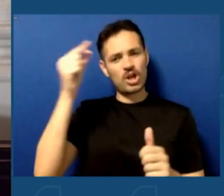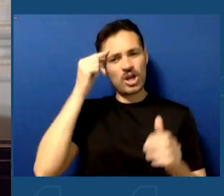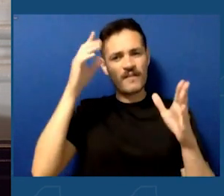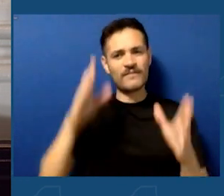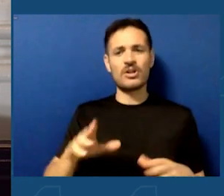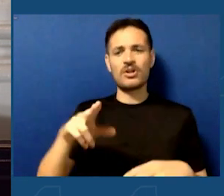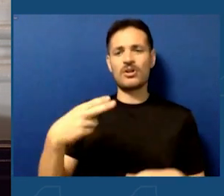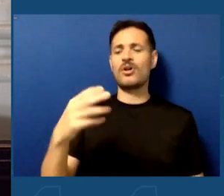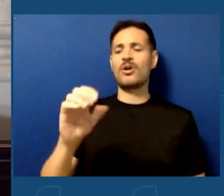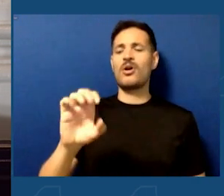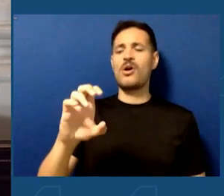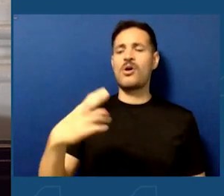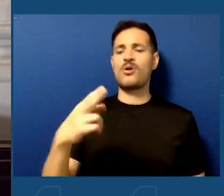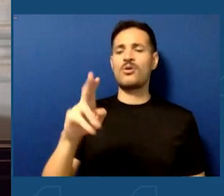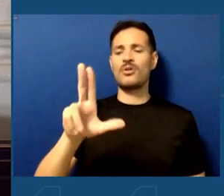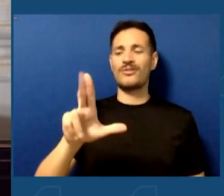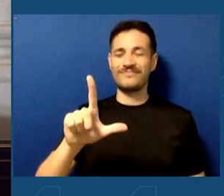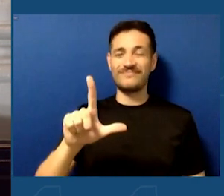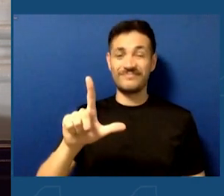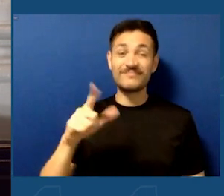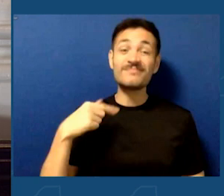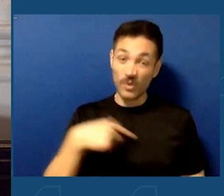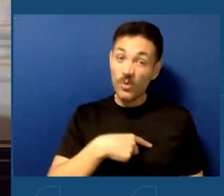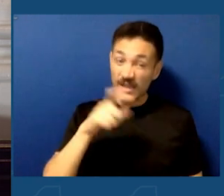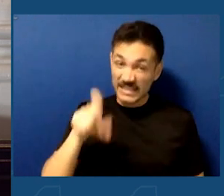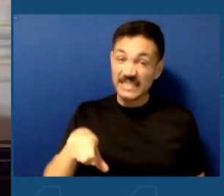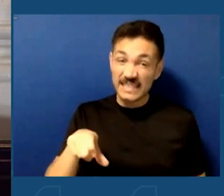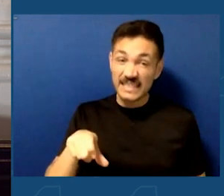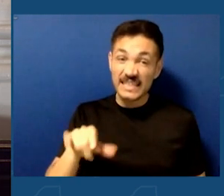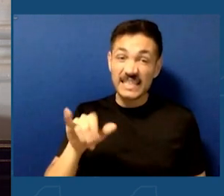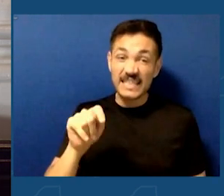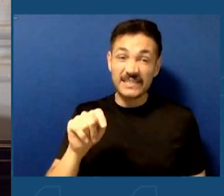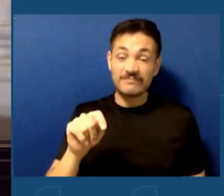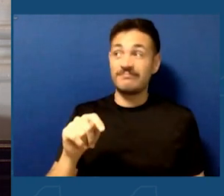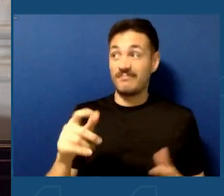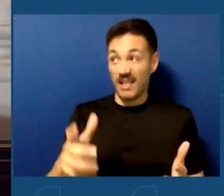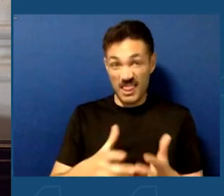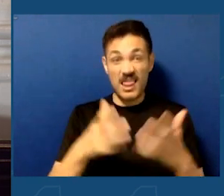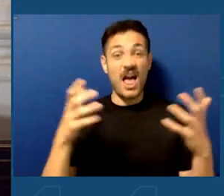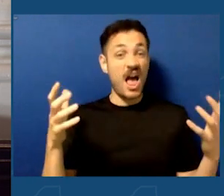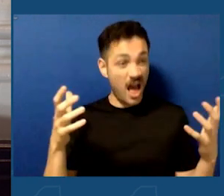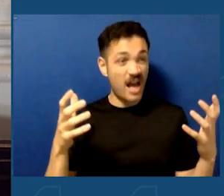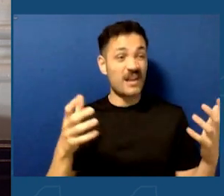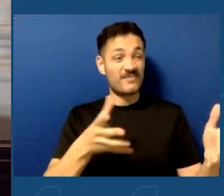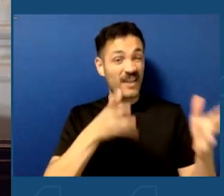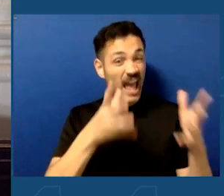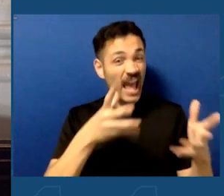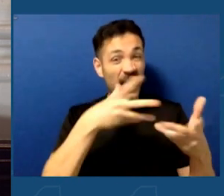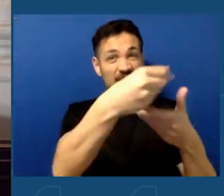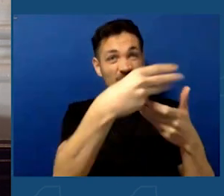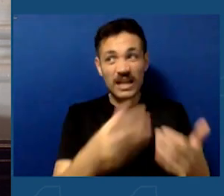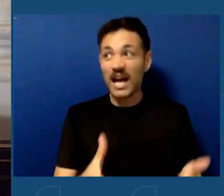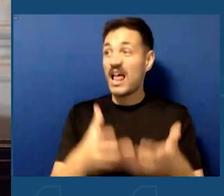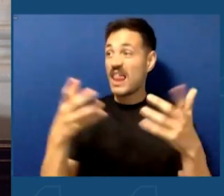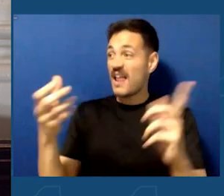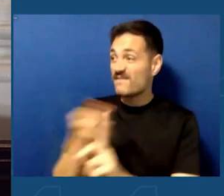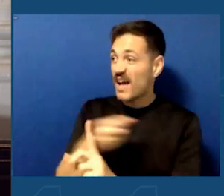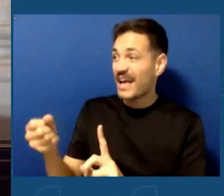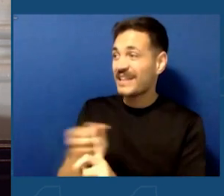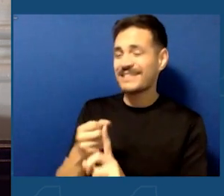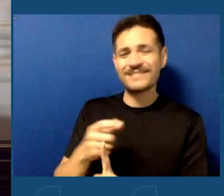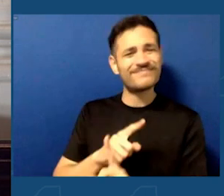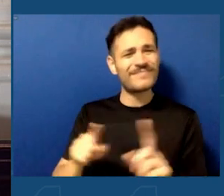more than ever. And I know everybody in this room knows how to love. A lot of hate out there, a lot of violence, but always remember this. No one's born